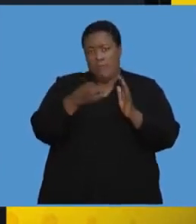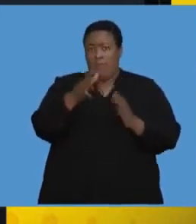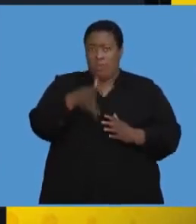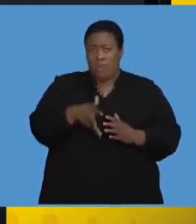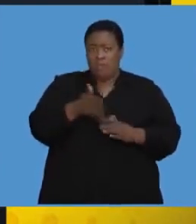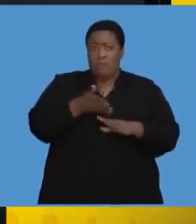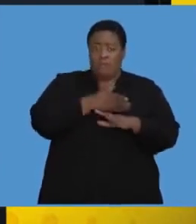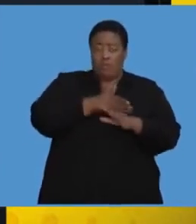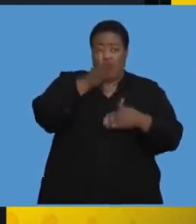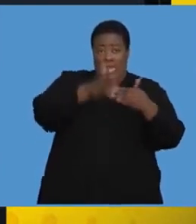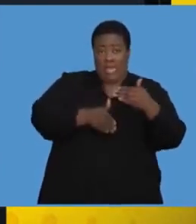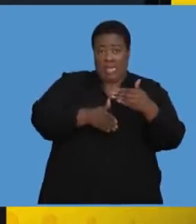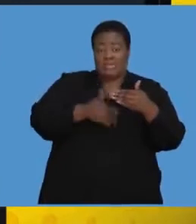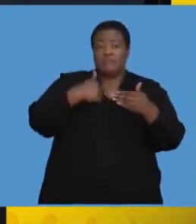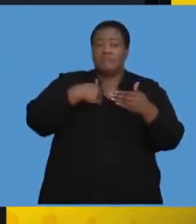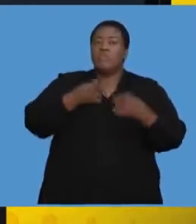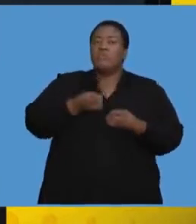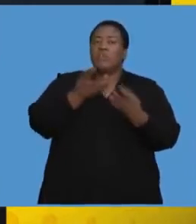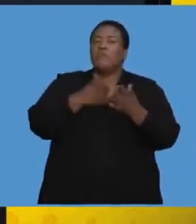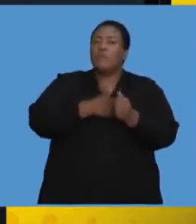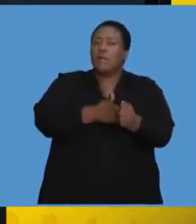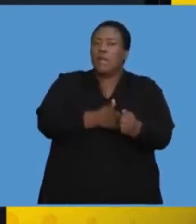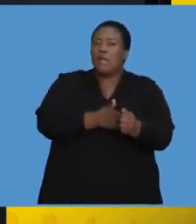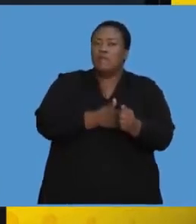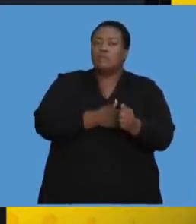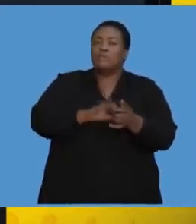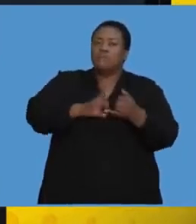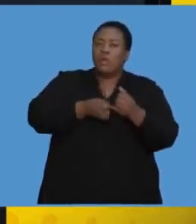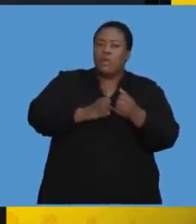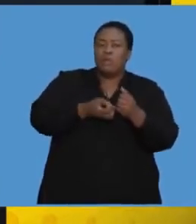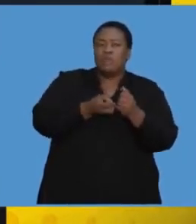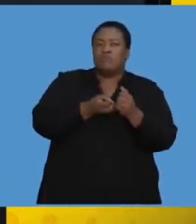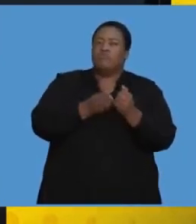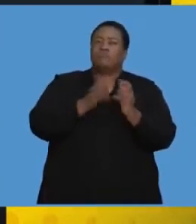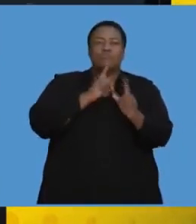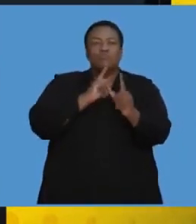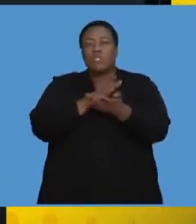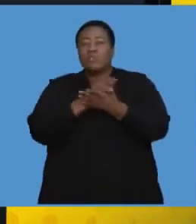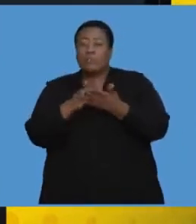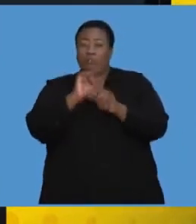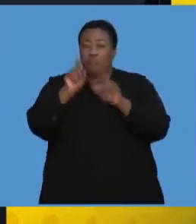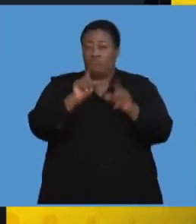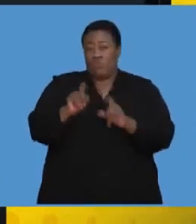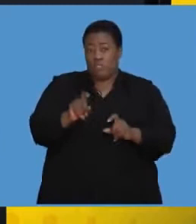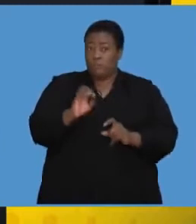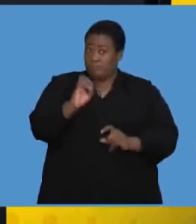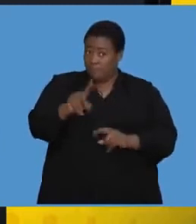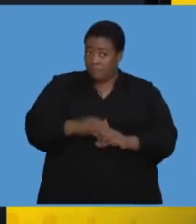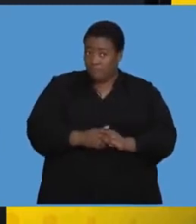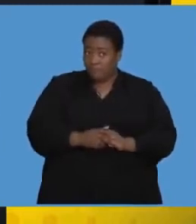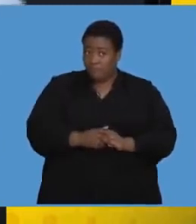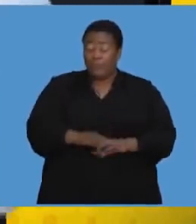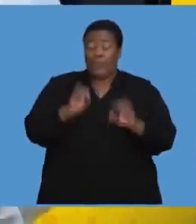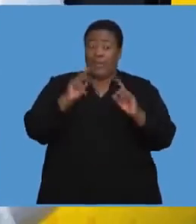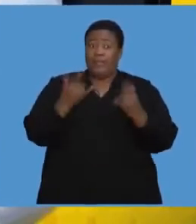of the session, I'm going to give you guys a guide and try and attempt some of the questions that are on the app with you guys. Let's